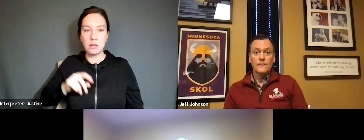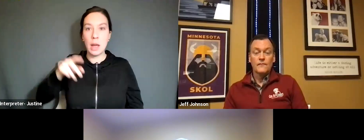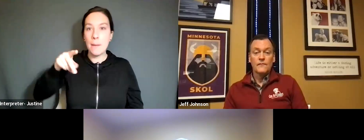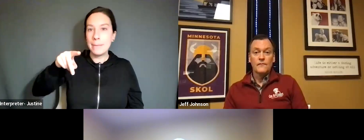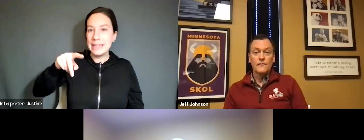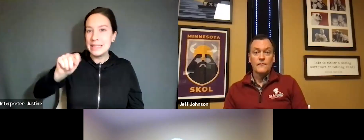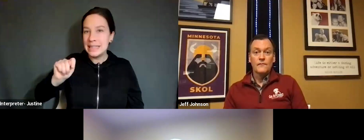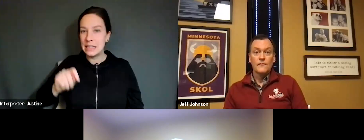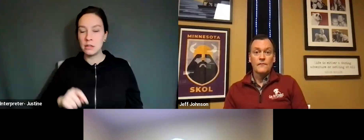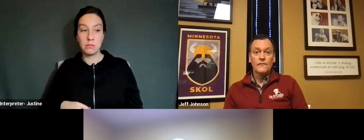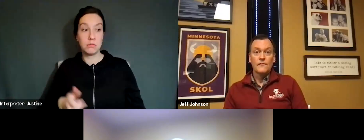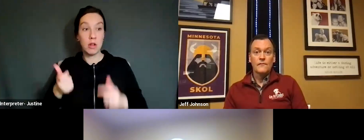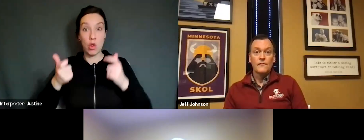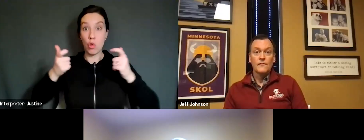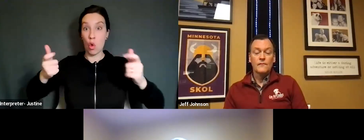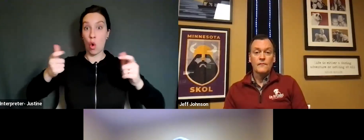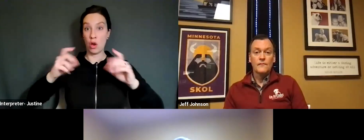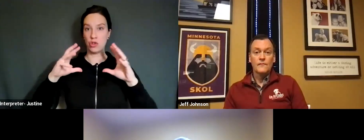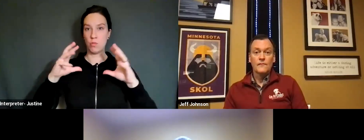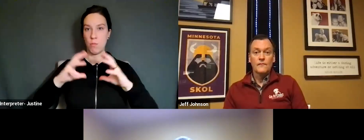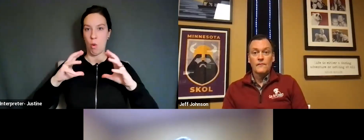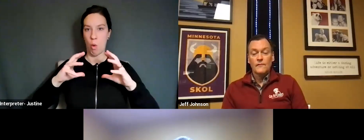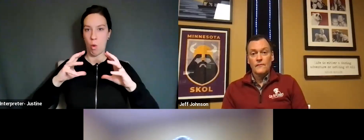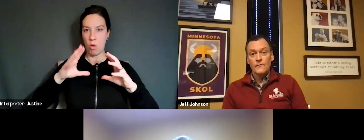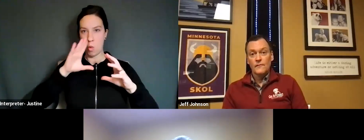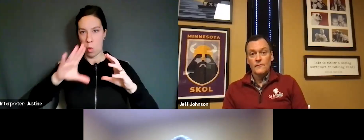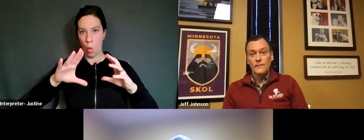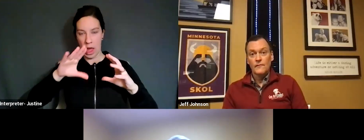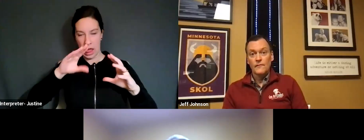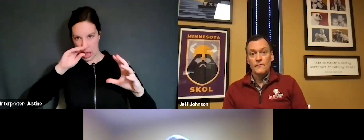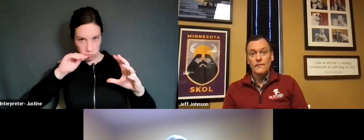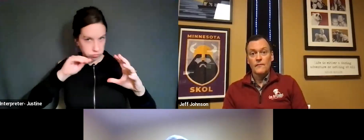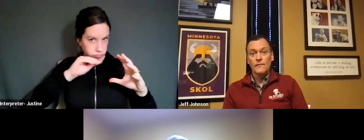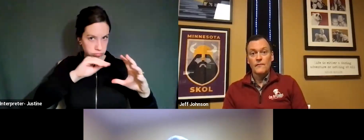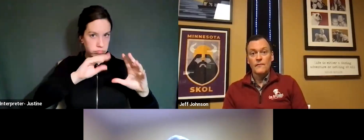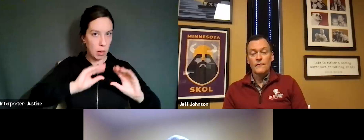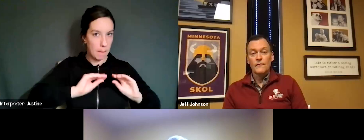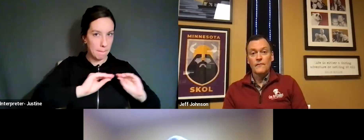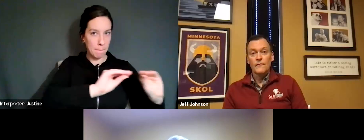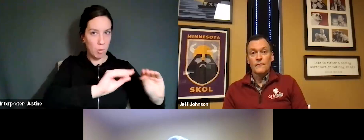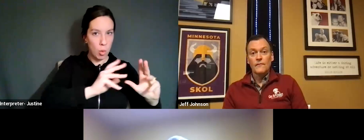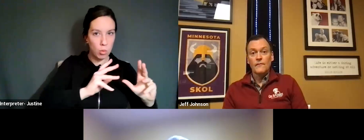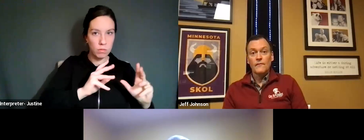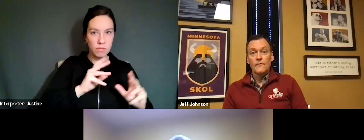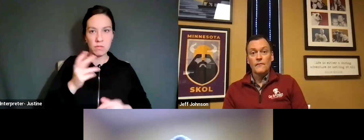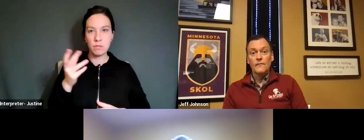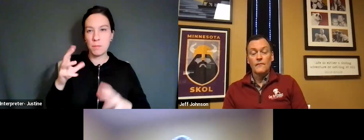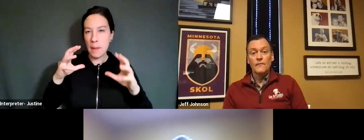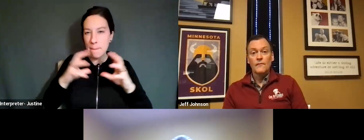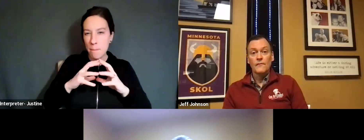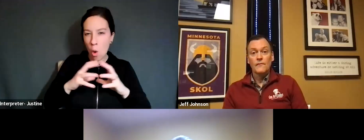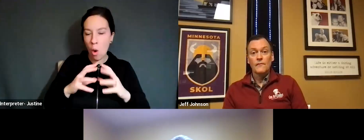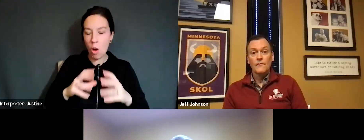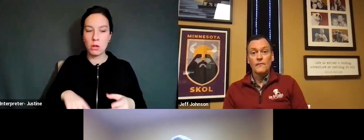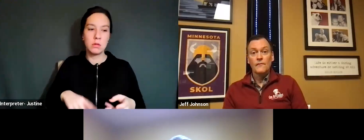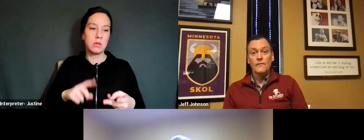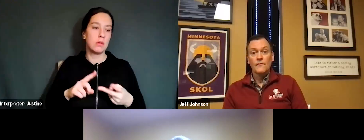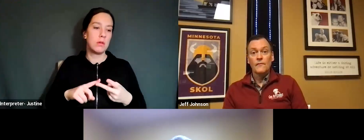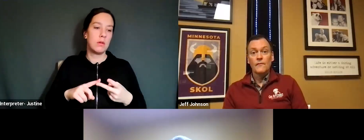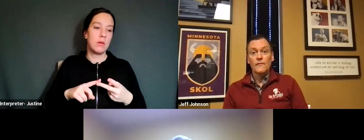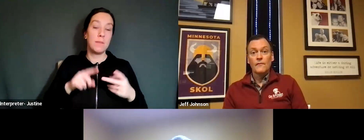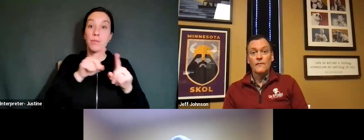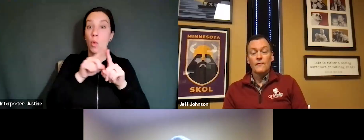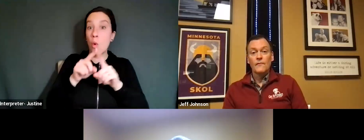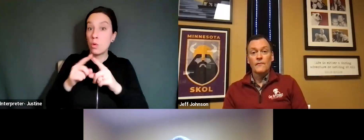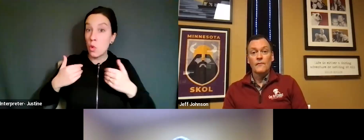to, again, during OT and PT with some of the children. Our dogs will be wearing a vest, kind of like our autism assist dogs wear right